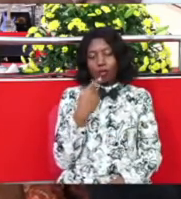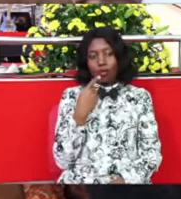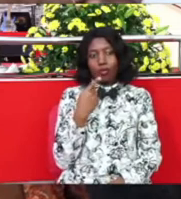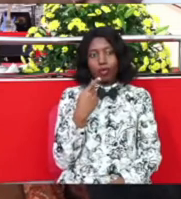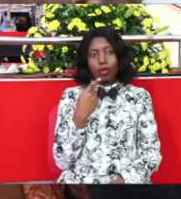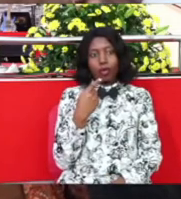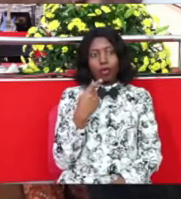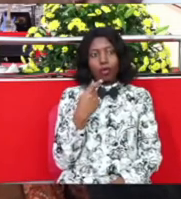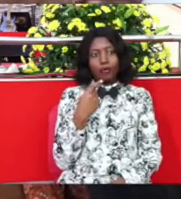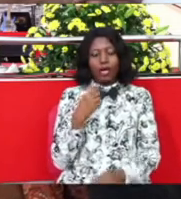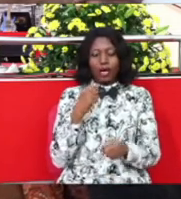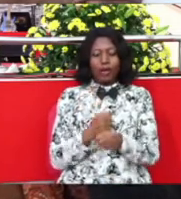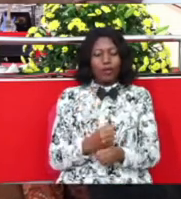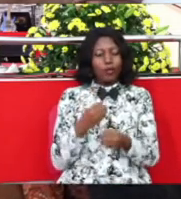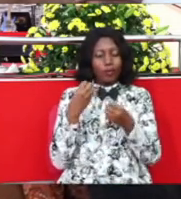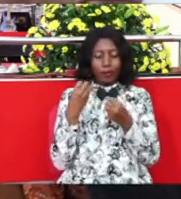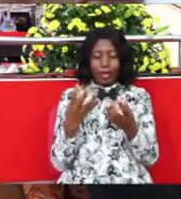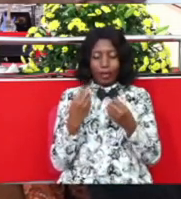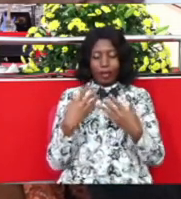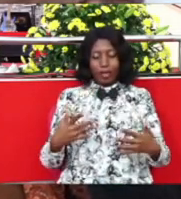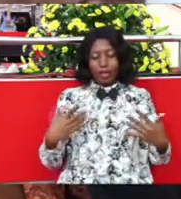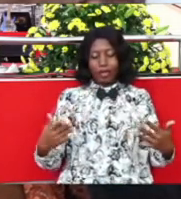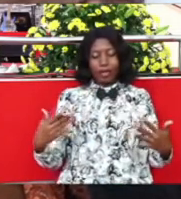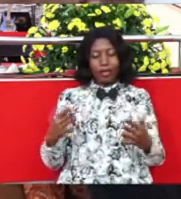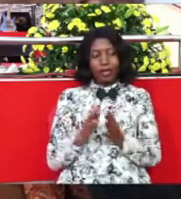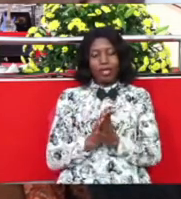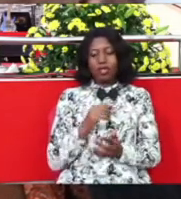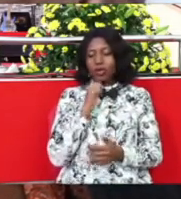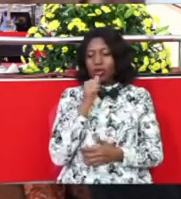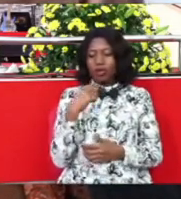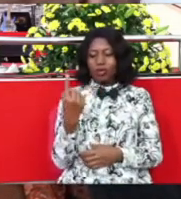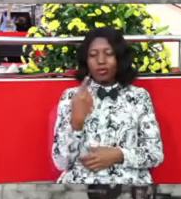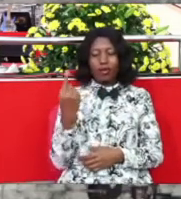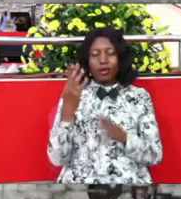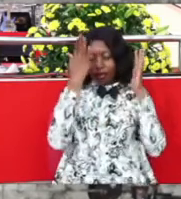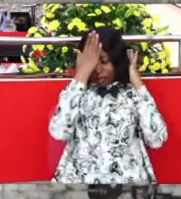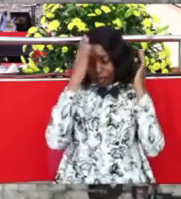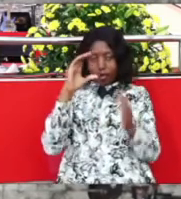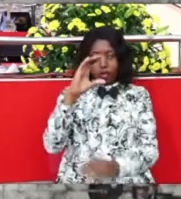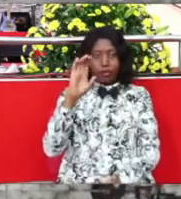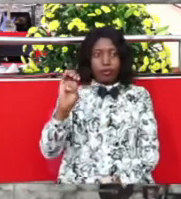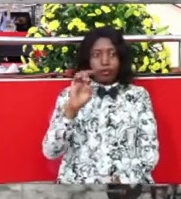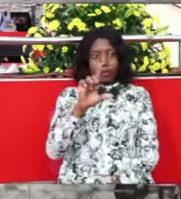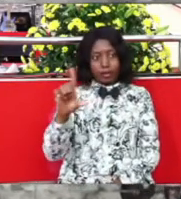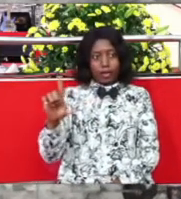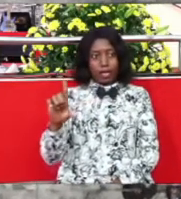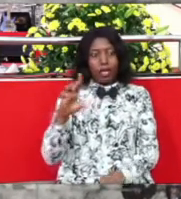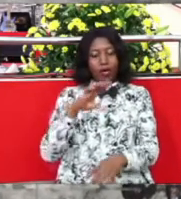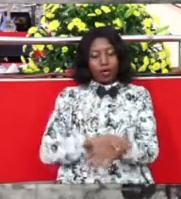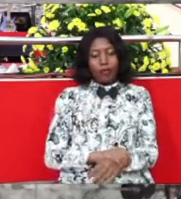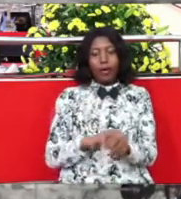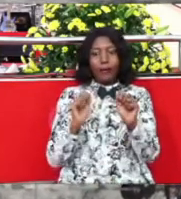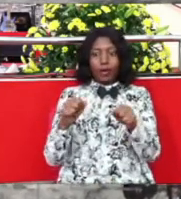cell members. Watu ambao wameenda zaidi ya kuwa tu watu wa kanisa ndogo ya askofu ama kanisa ya askofu. You'll find them serving in the ushering. Pata